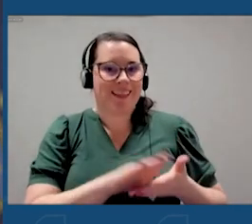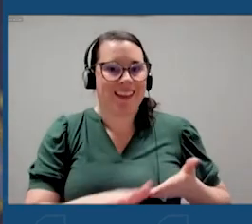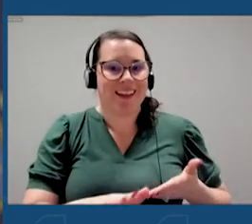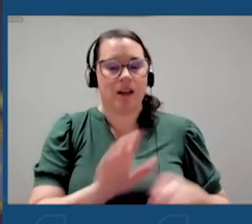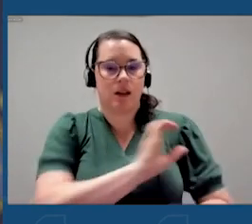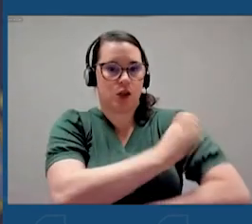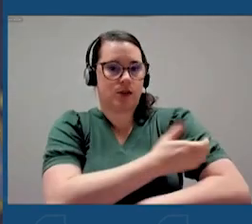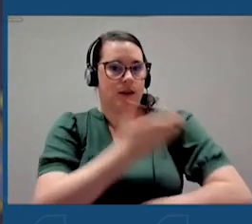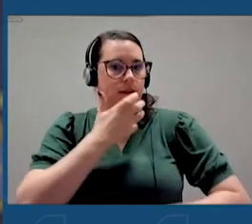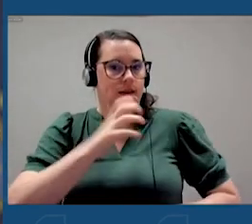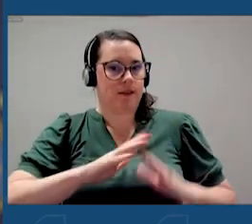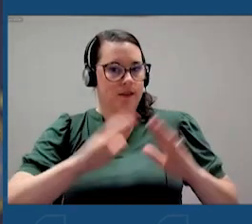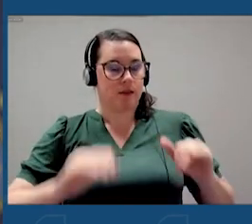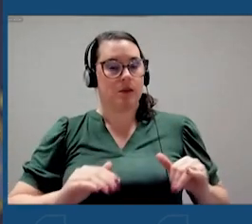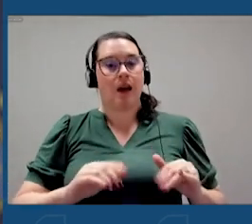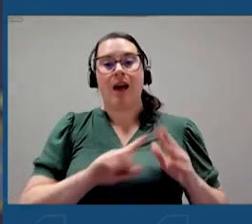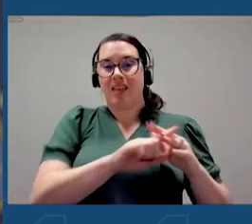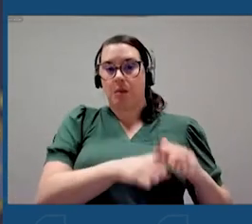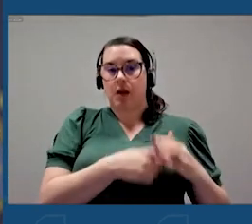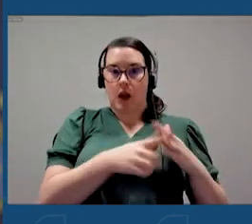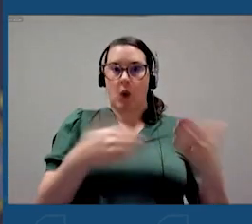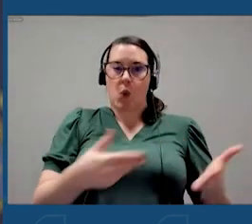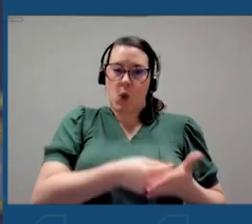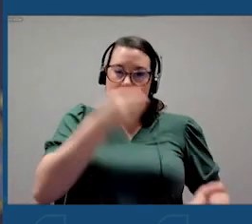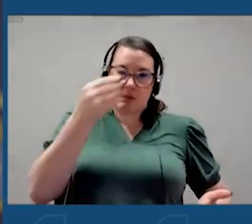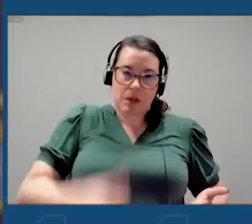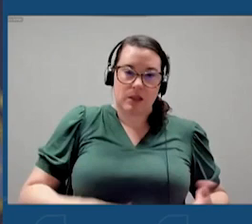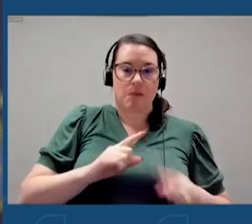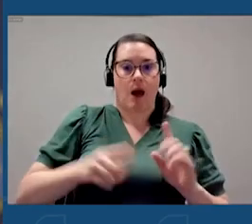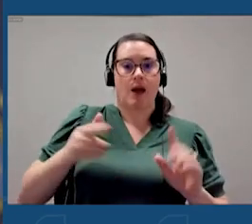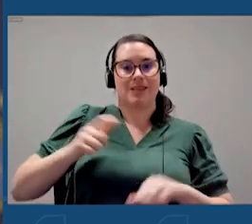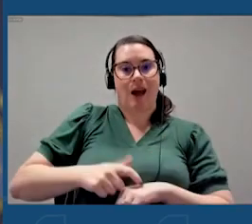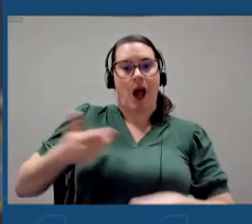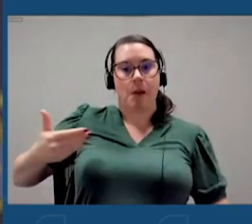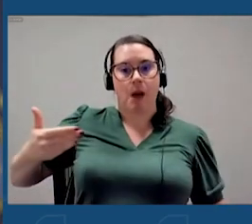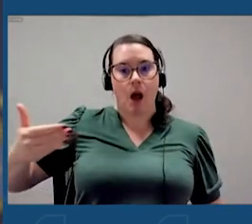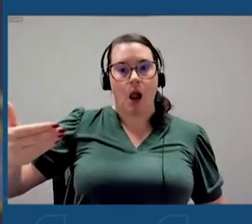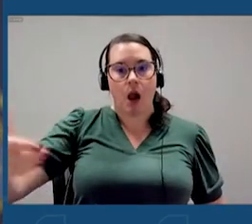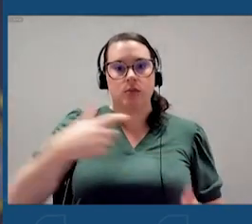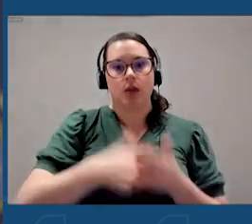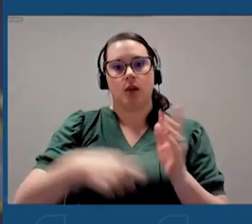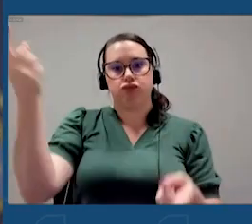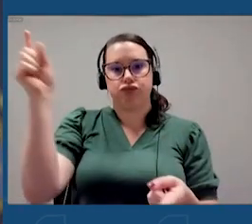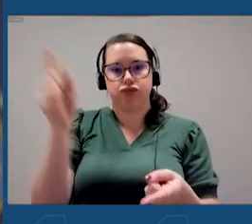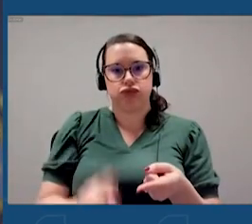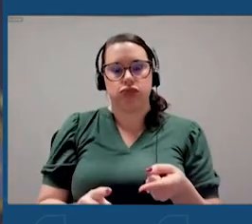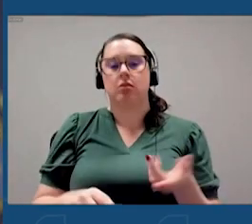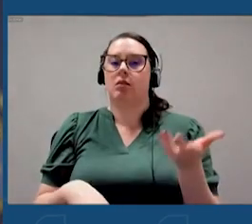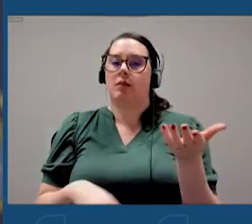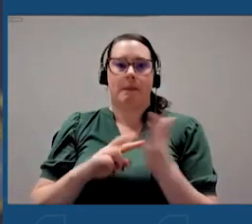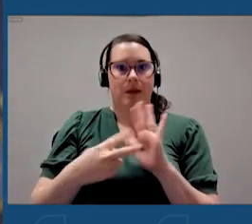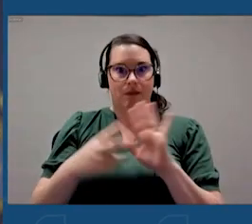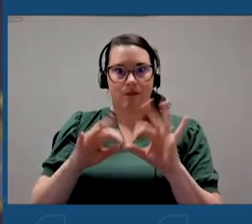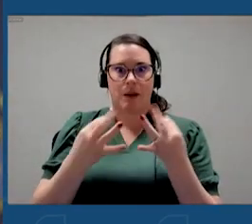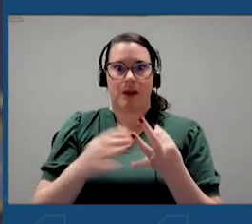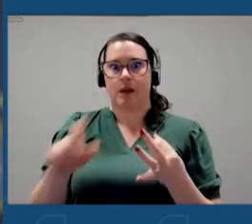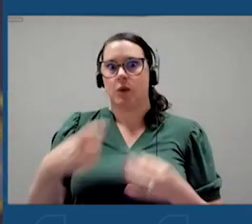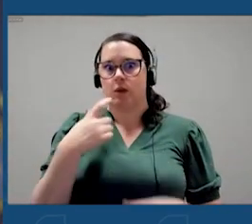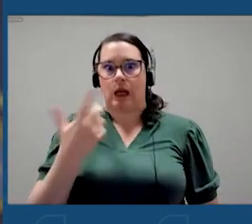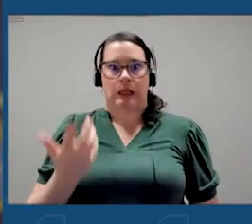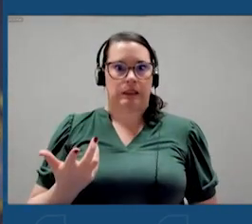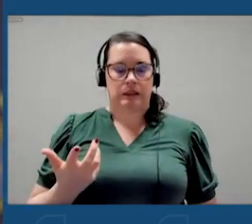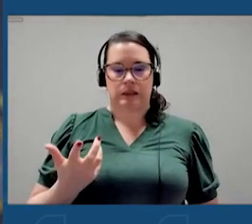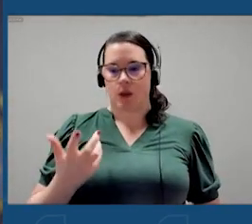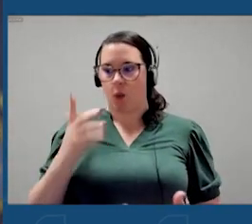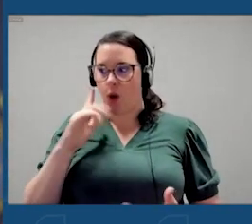at the outset, but over time they dramatically reduce your energy costs. So then families won't have to say, well, are we going to keep the temperature